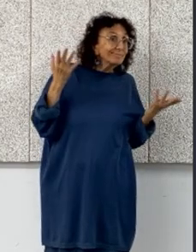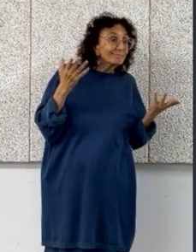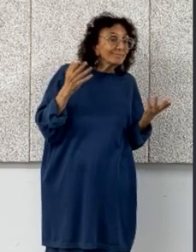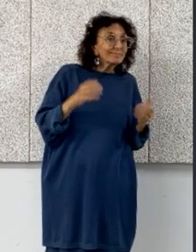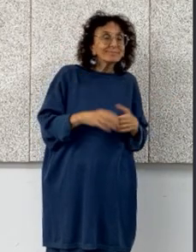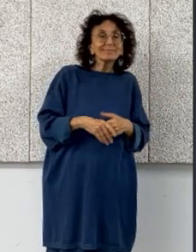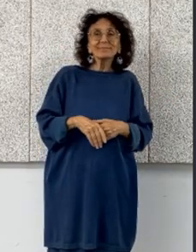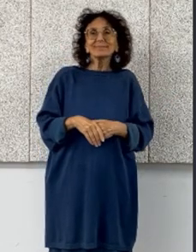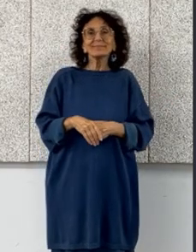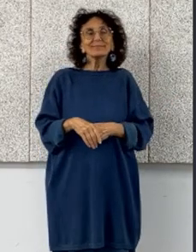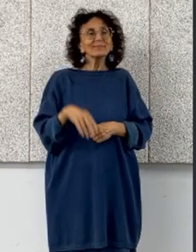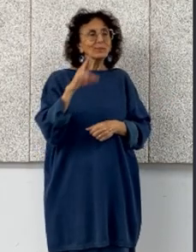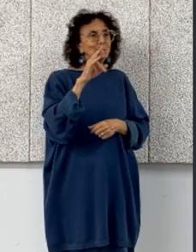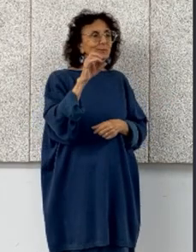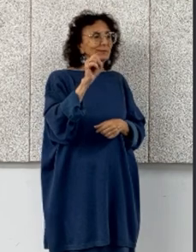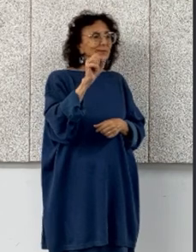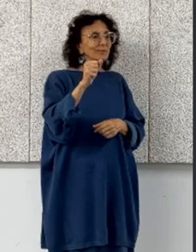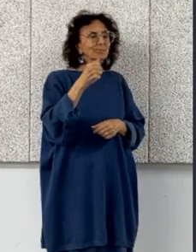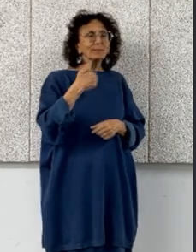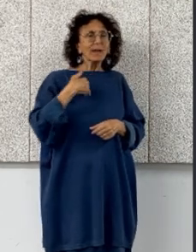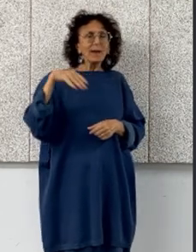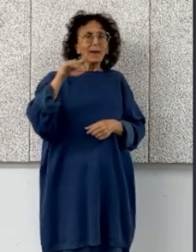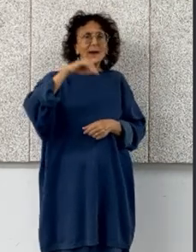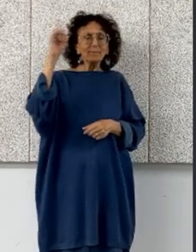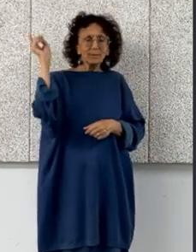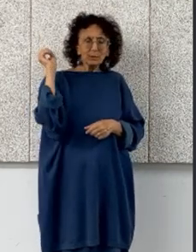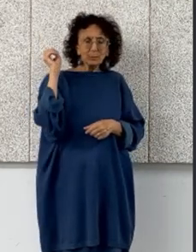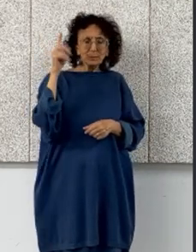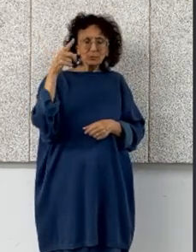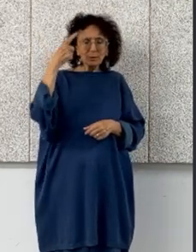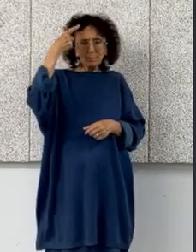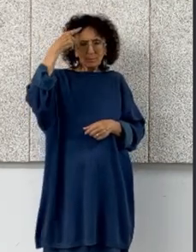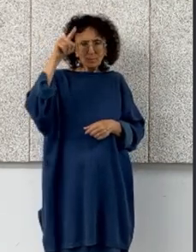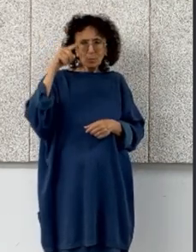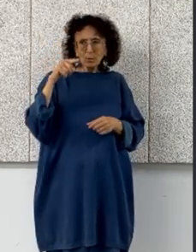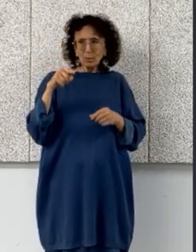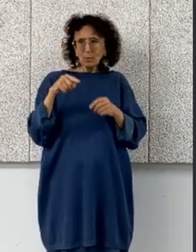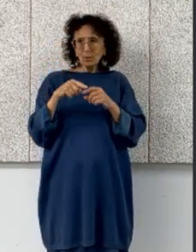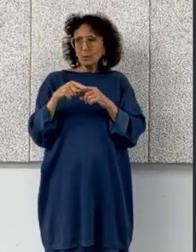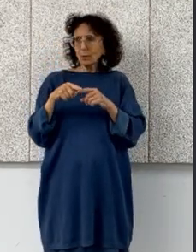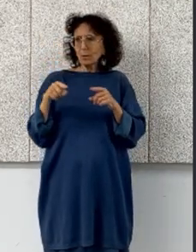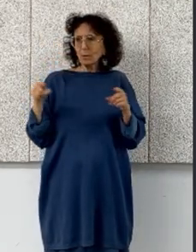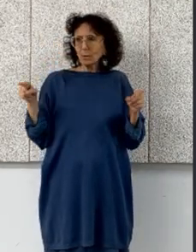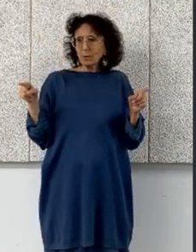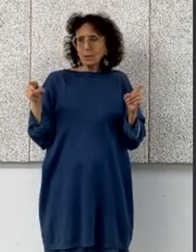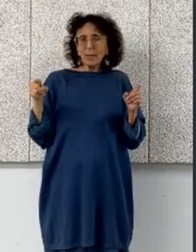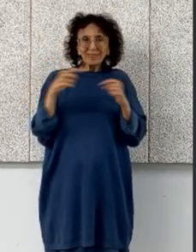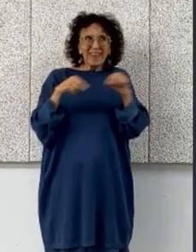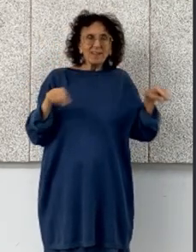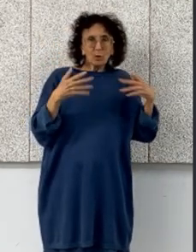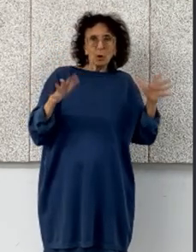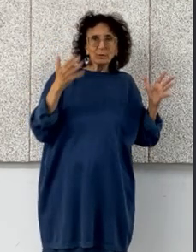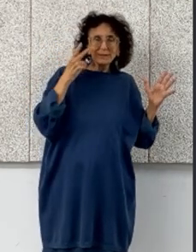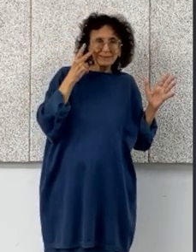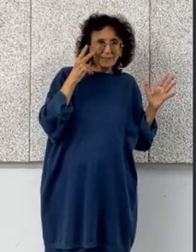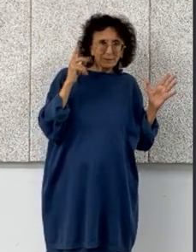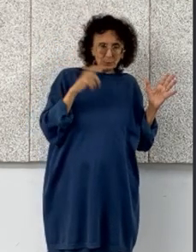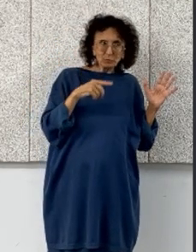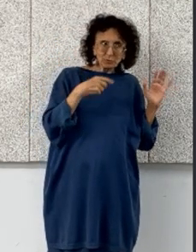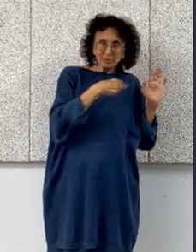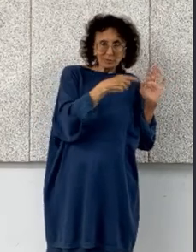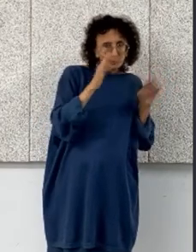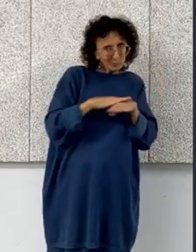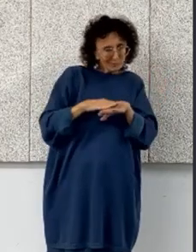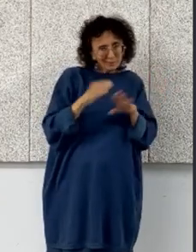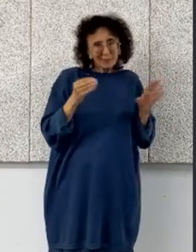I had a question that for these three folks who've seen the questions in advance, that I was gonna ask